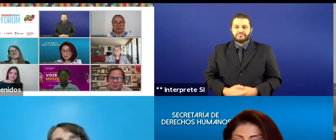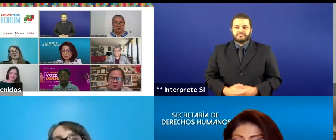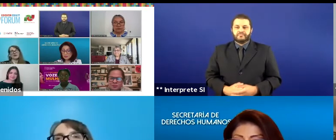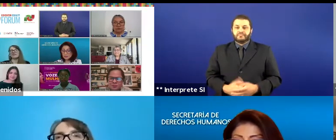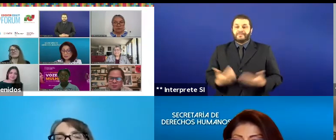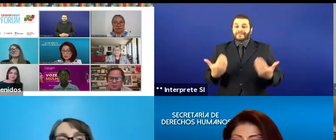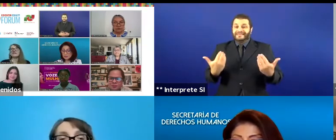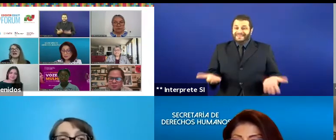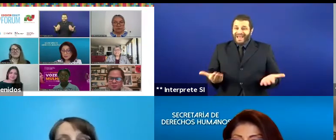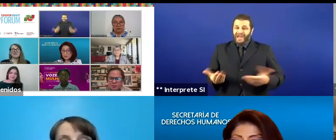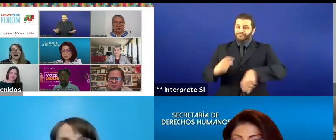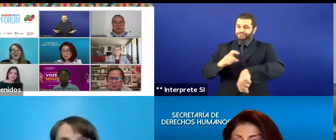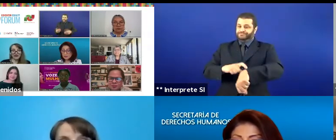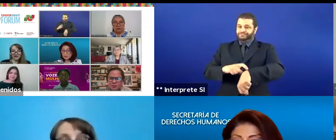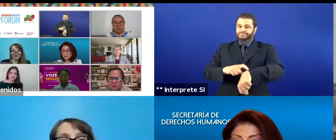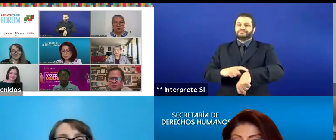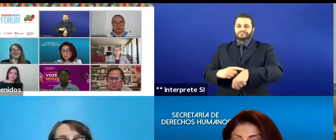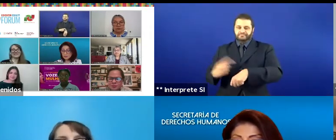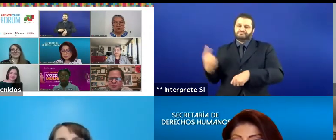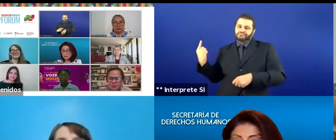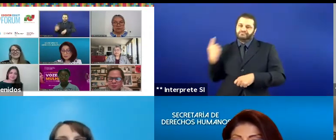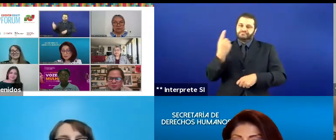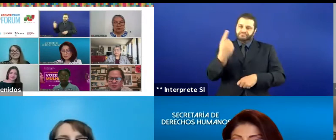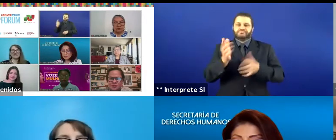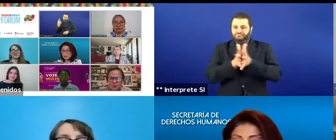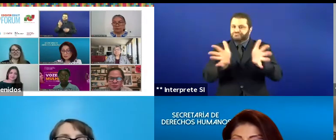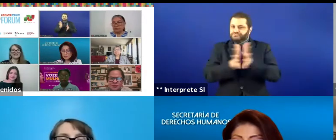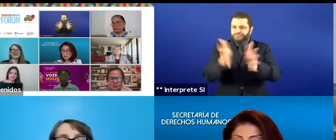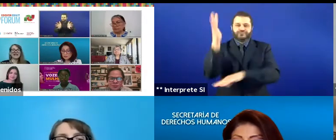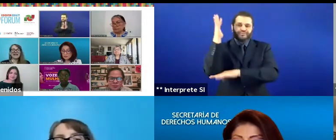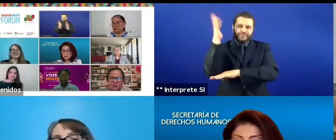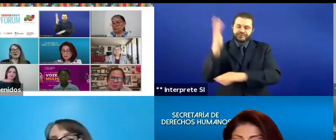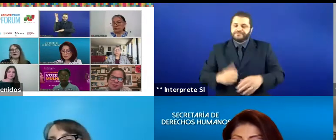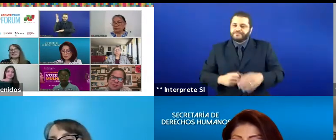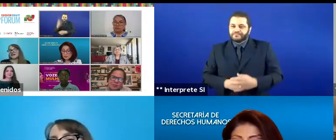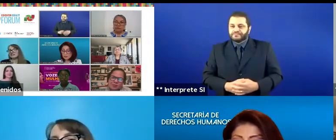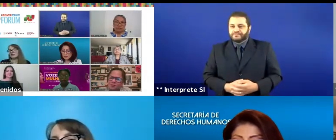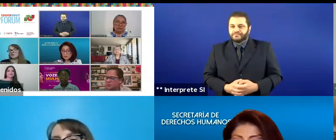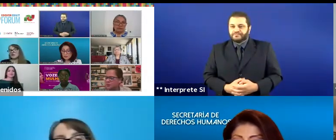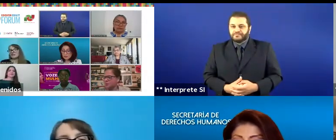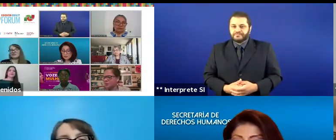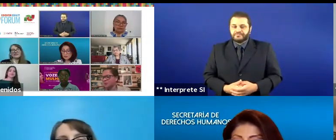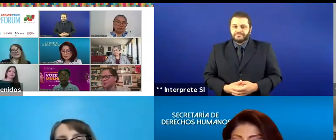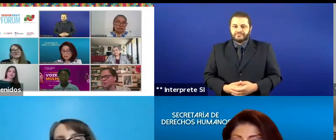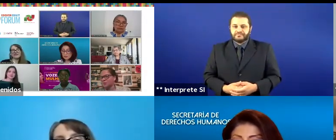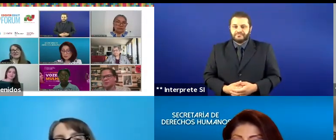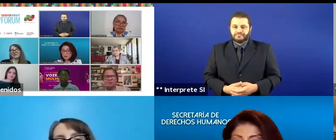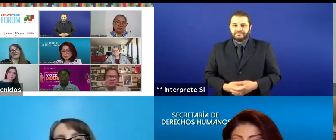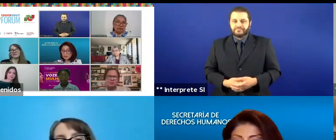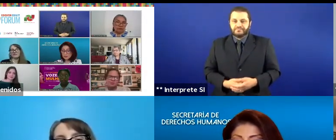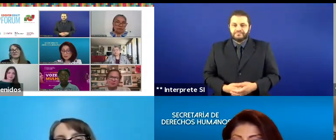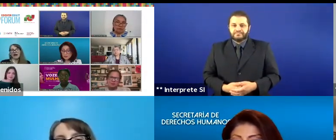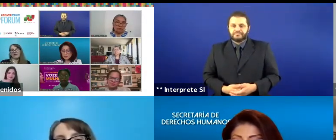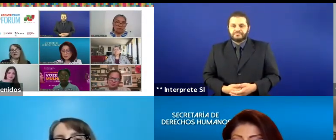view of the power of these organizations and movements. And so I wanted to ask you, what do you see that makes feminist